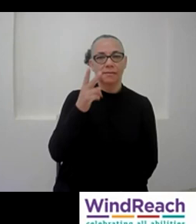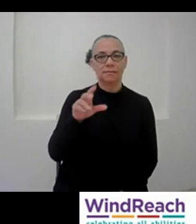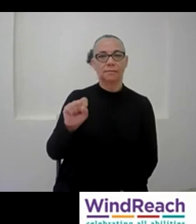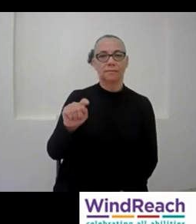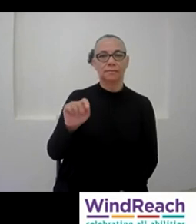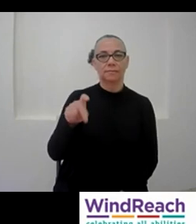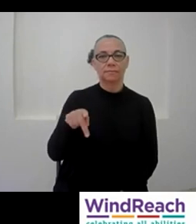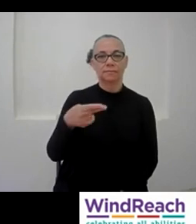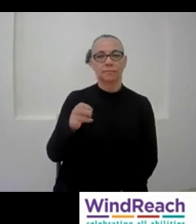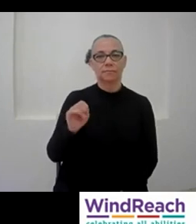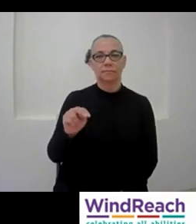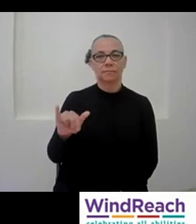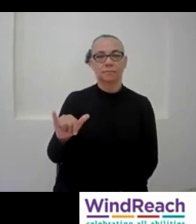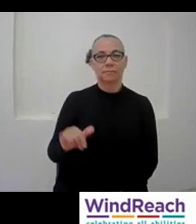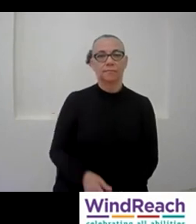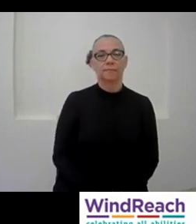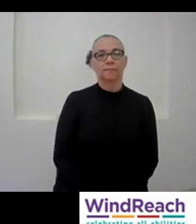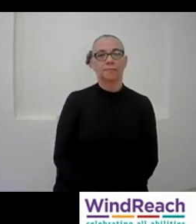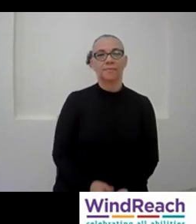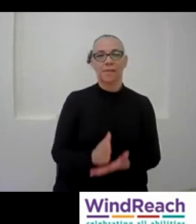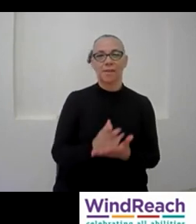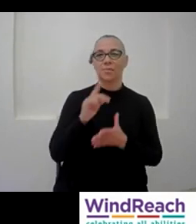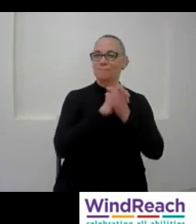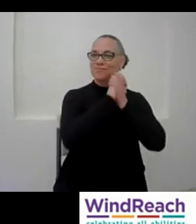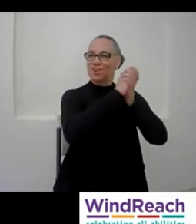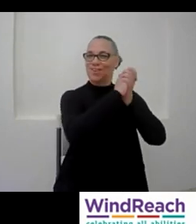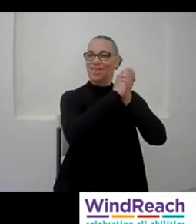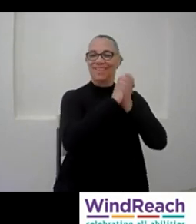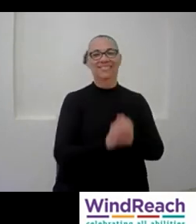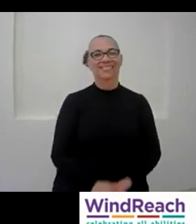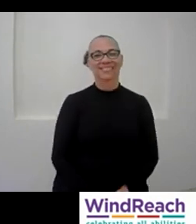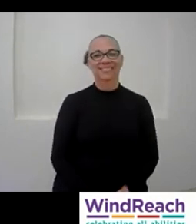Bush, presentation. Someone's cheering you on from the comment section.